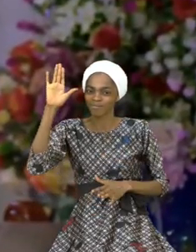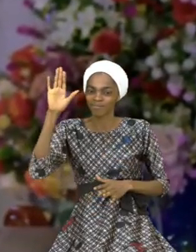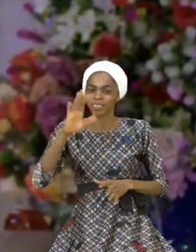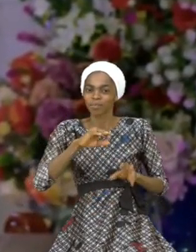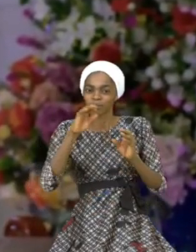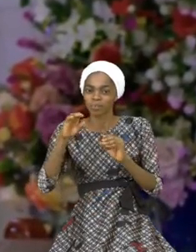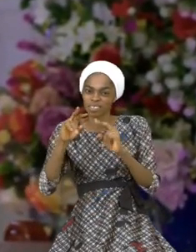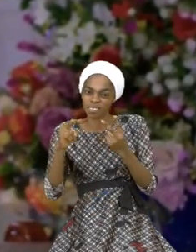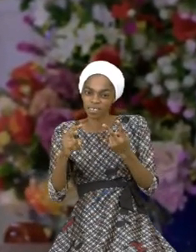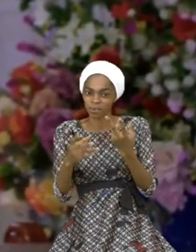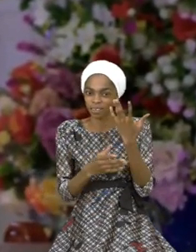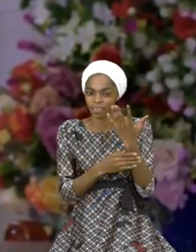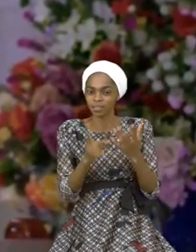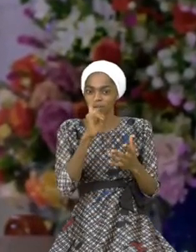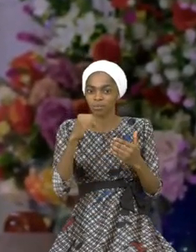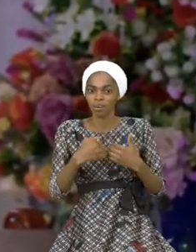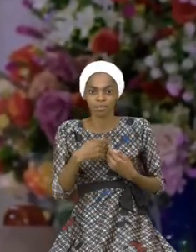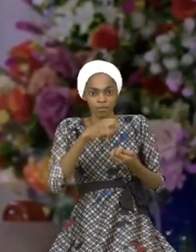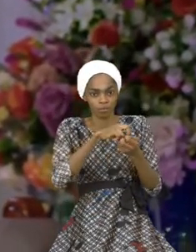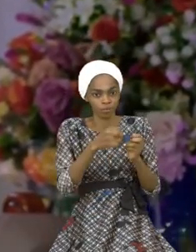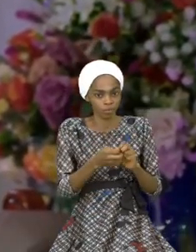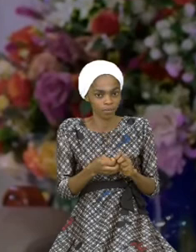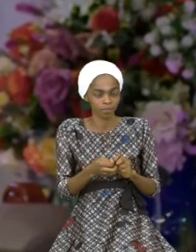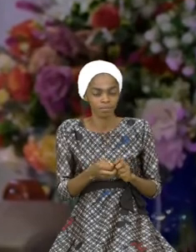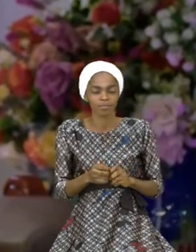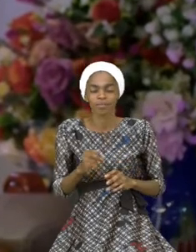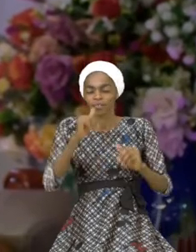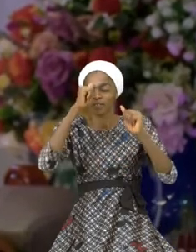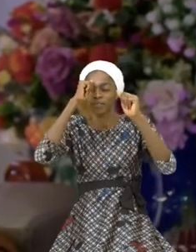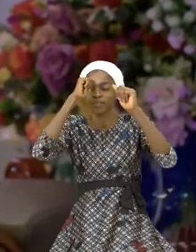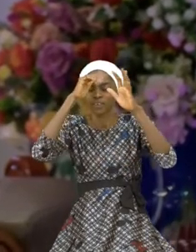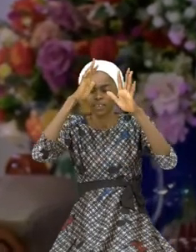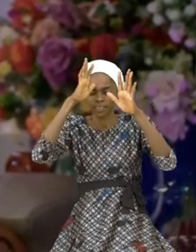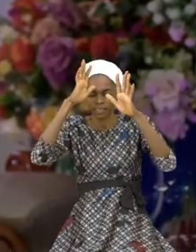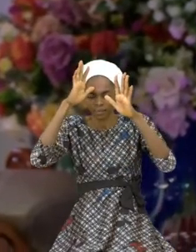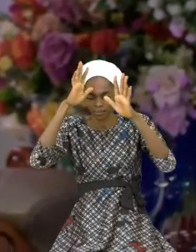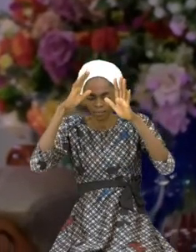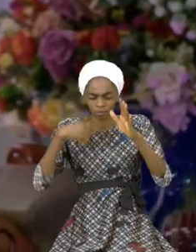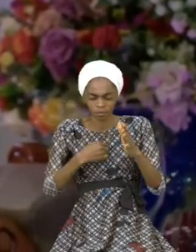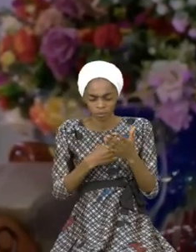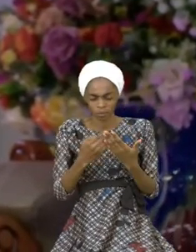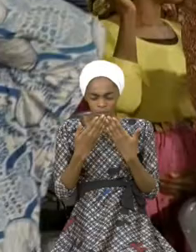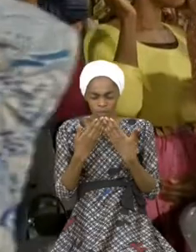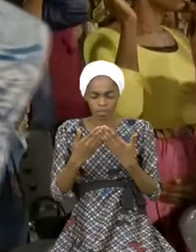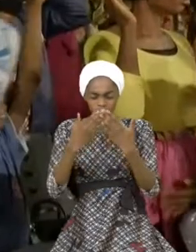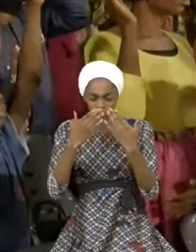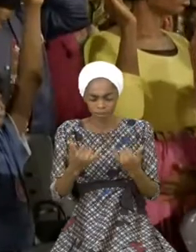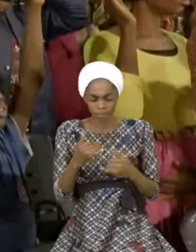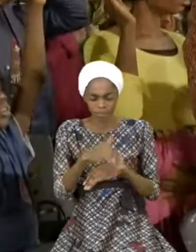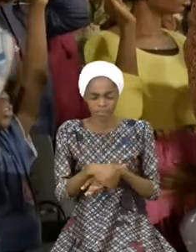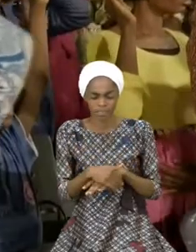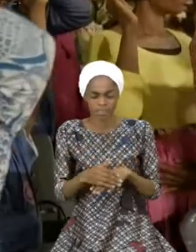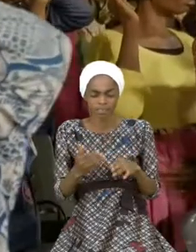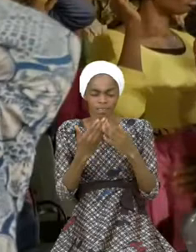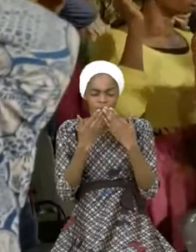hand what the challenge is father well thank you tonight we